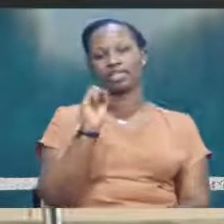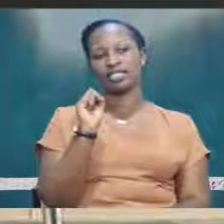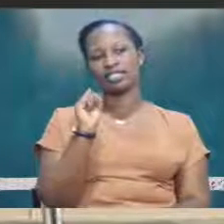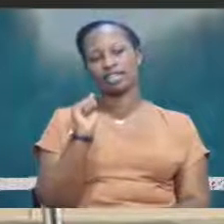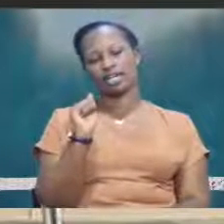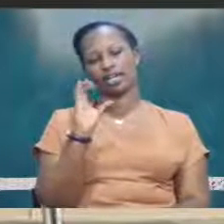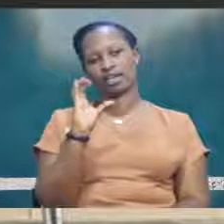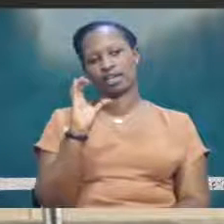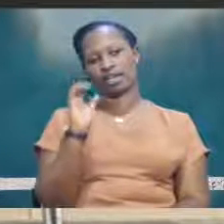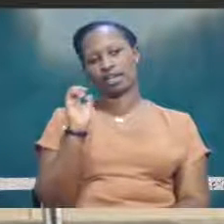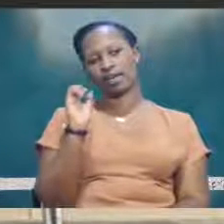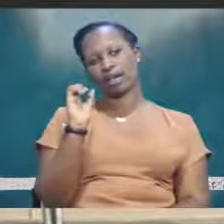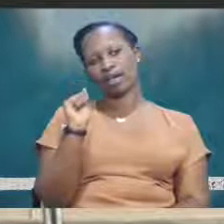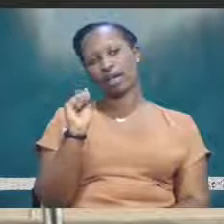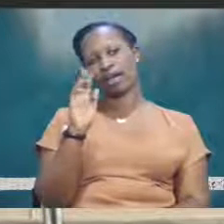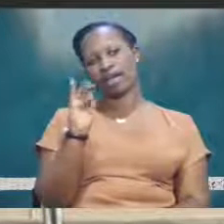disaccharides.